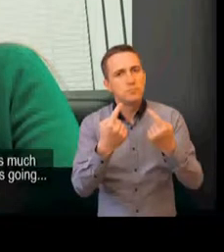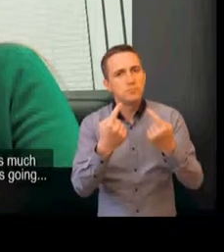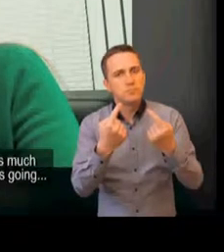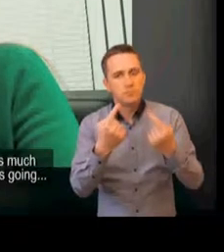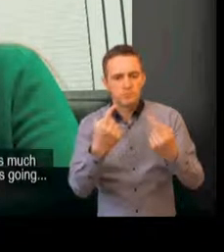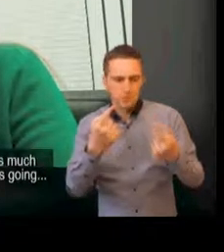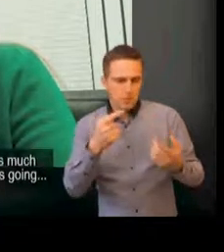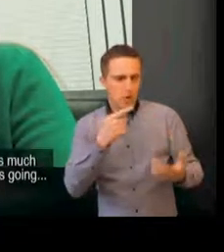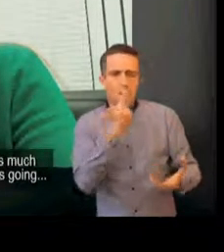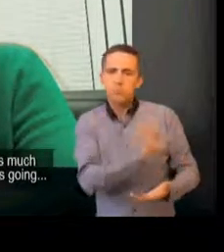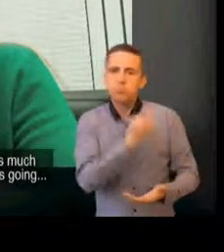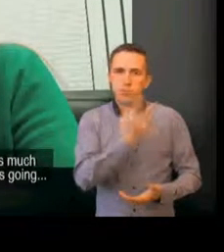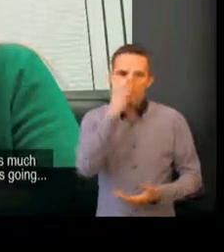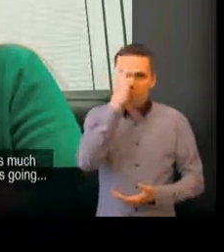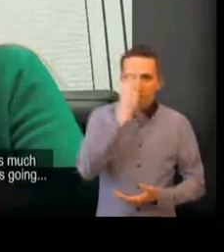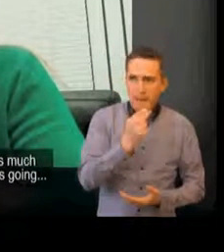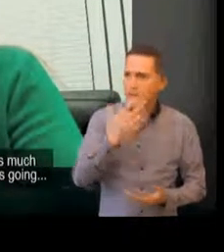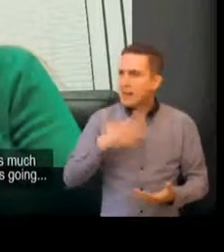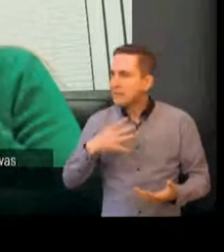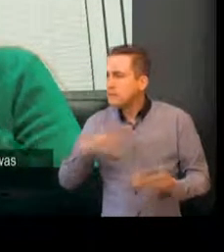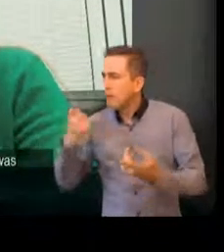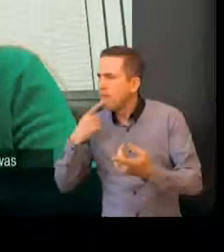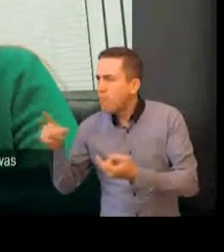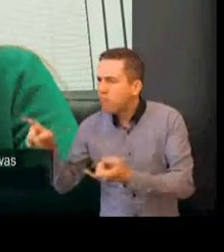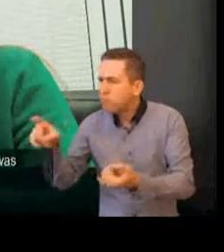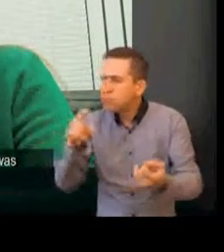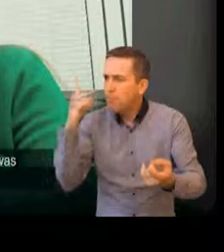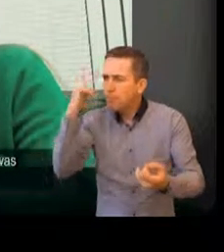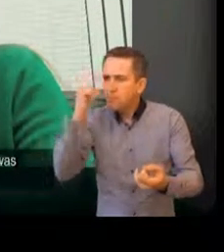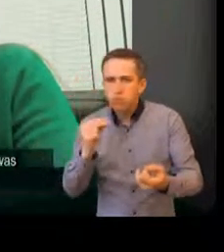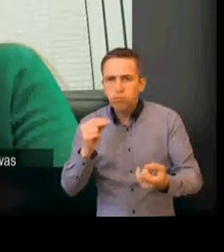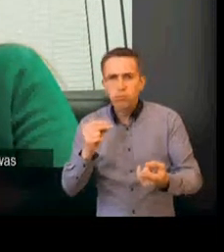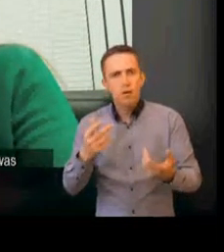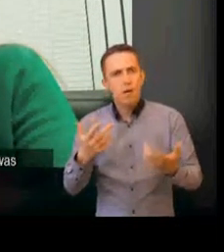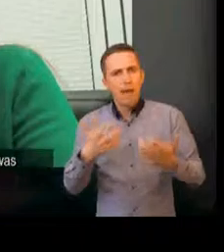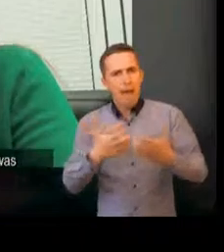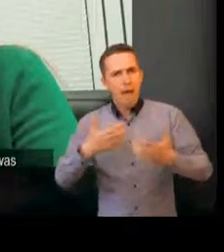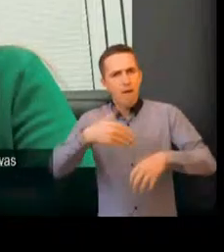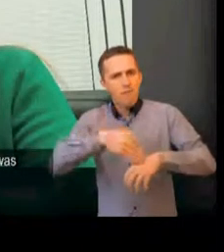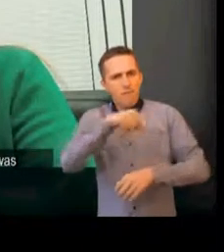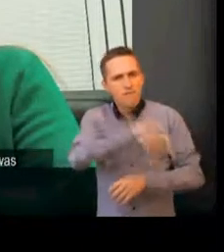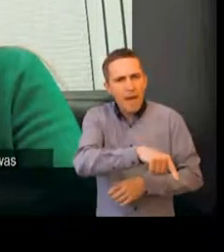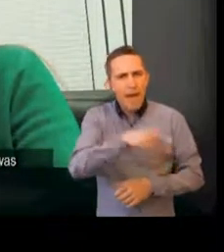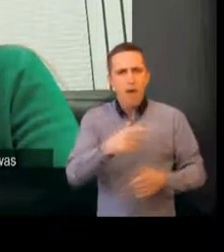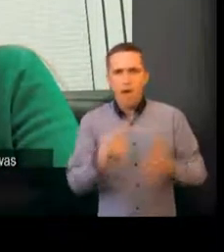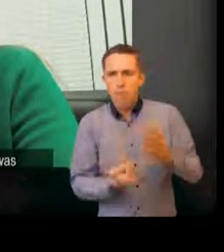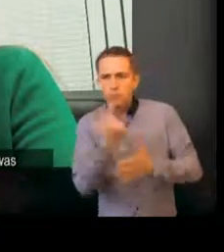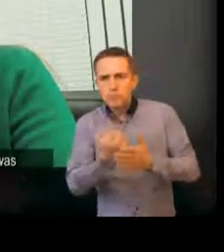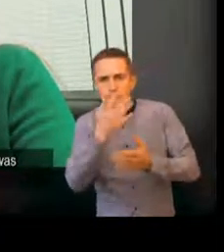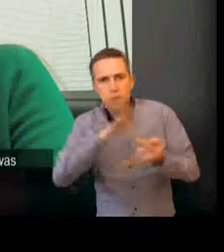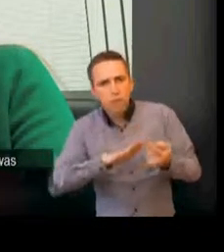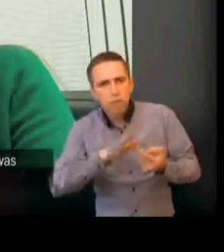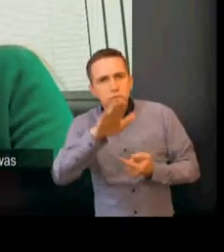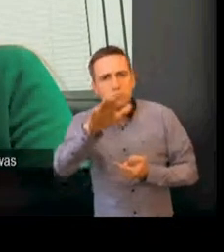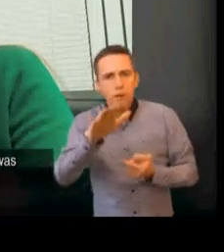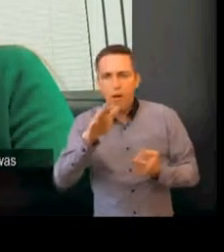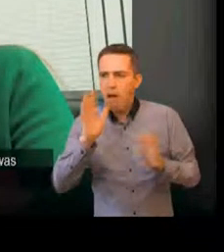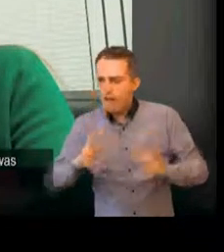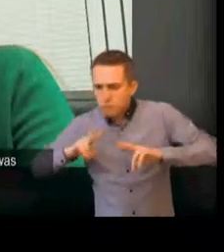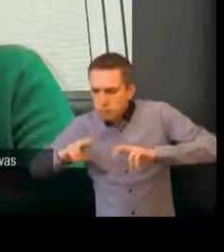most of the people who work where I do are parents of children who have additional needs too. So I